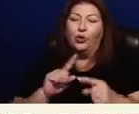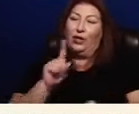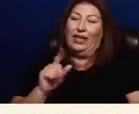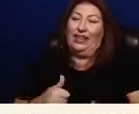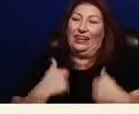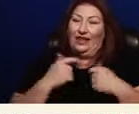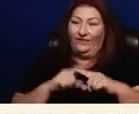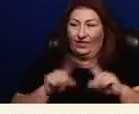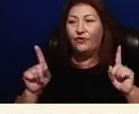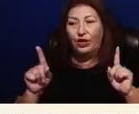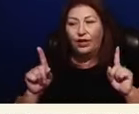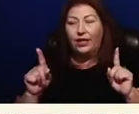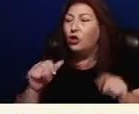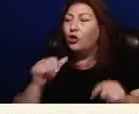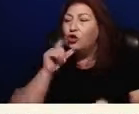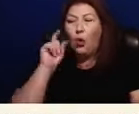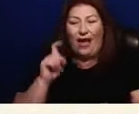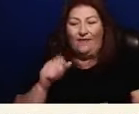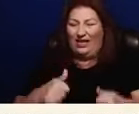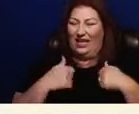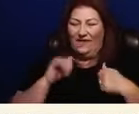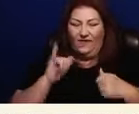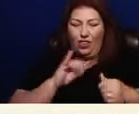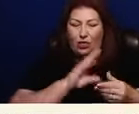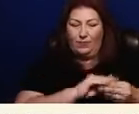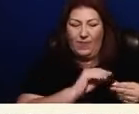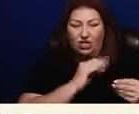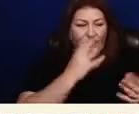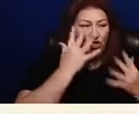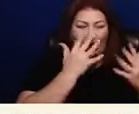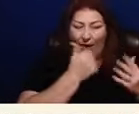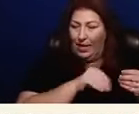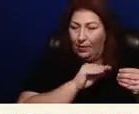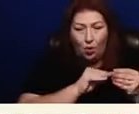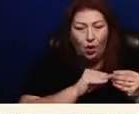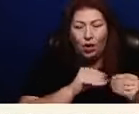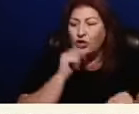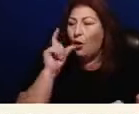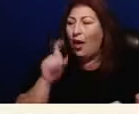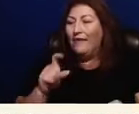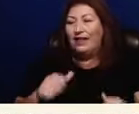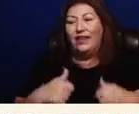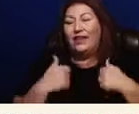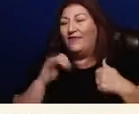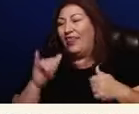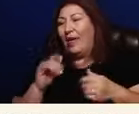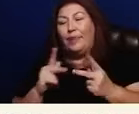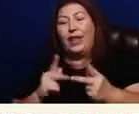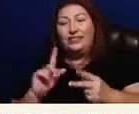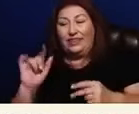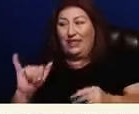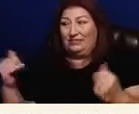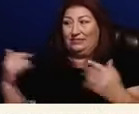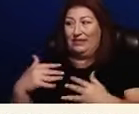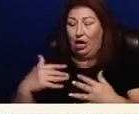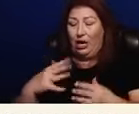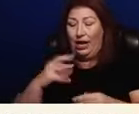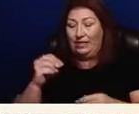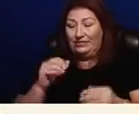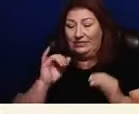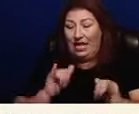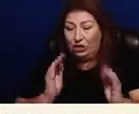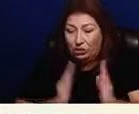differently. We don't have to live in those messages of shame anymore. We don't have to live in that, that place that's scary and staying small. You